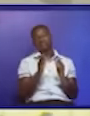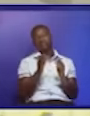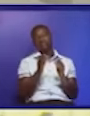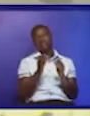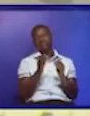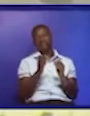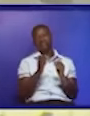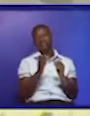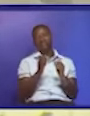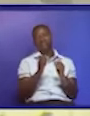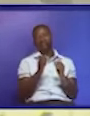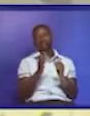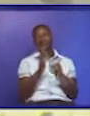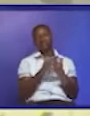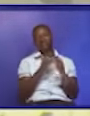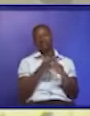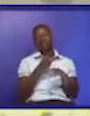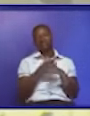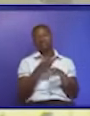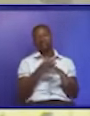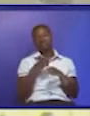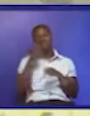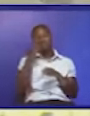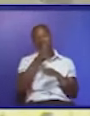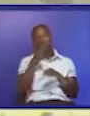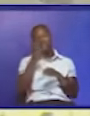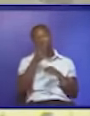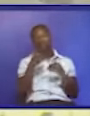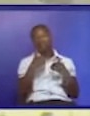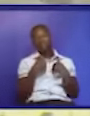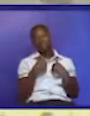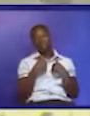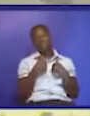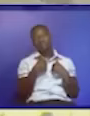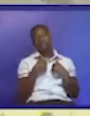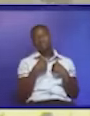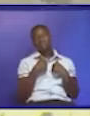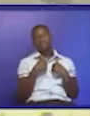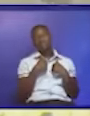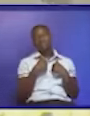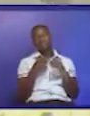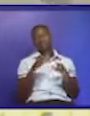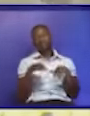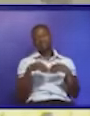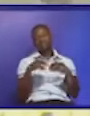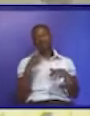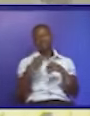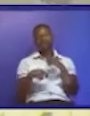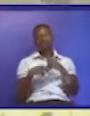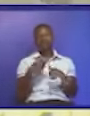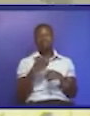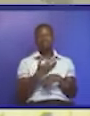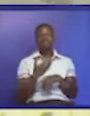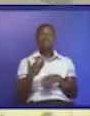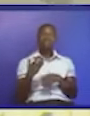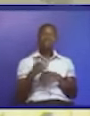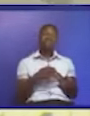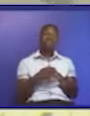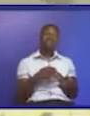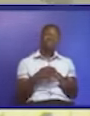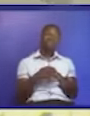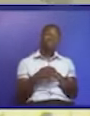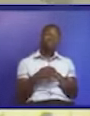so terrible because in Africa we have made a mess of giving and sacrifices. So every